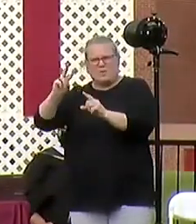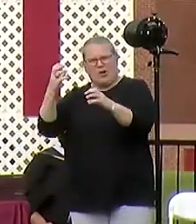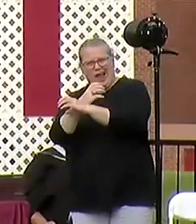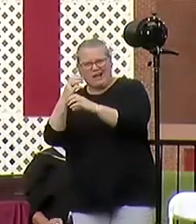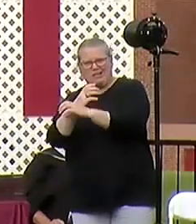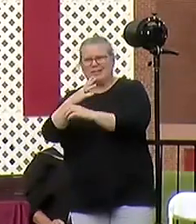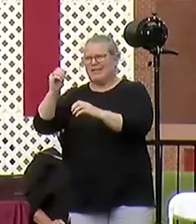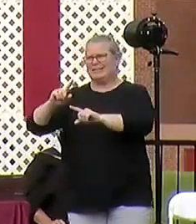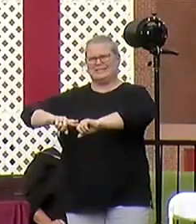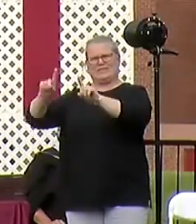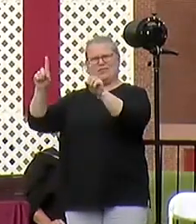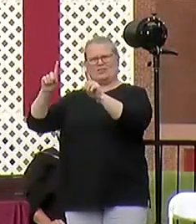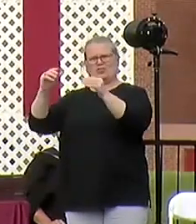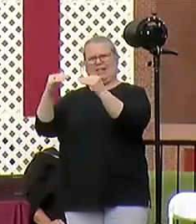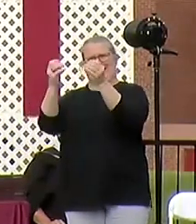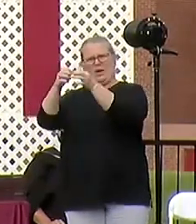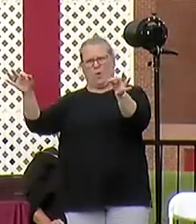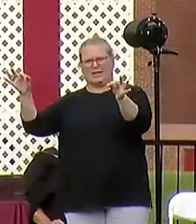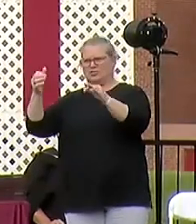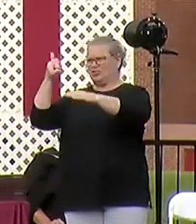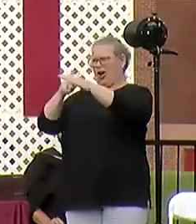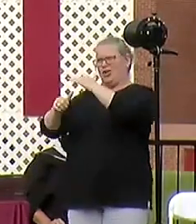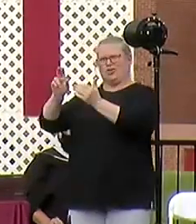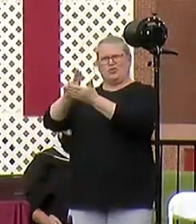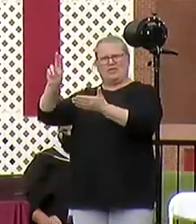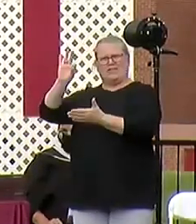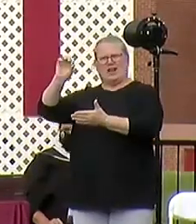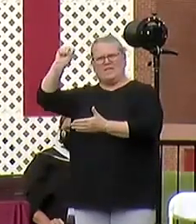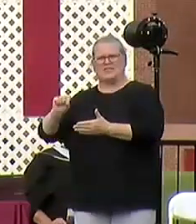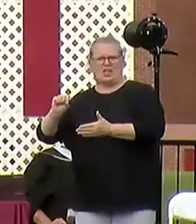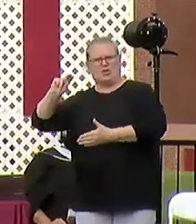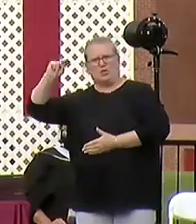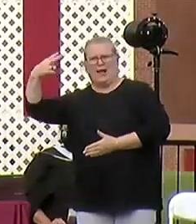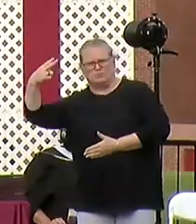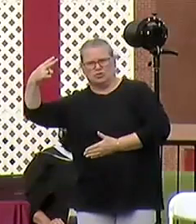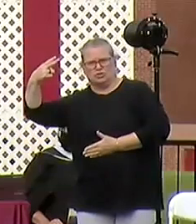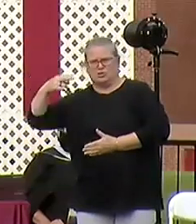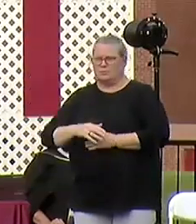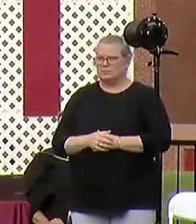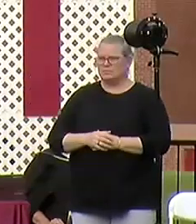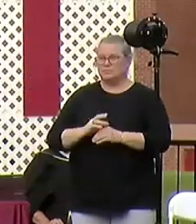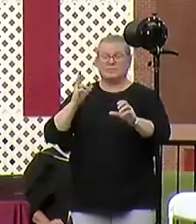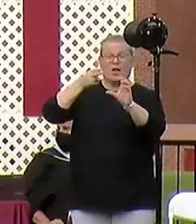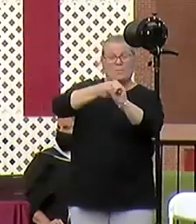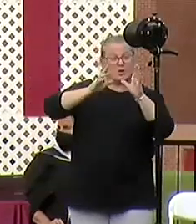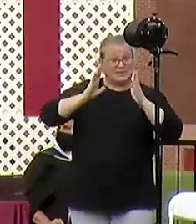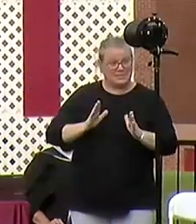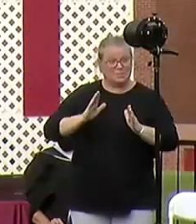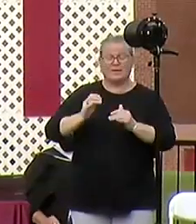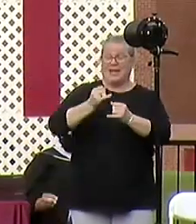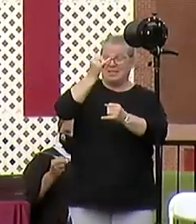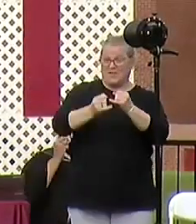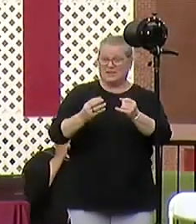the University of Southern New Hampshire. A participant and finalist for several years in the Poetry Out